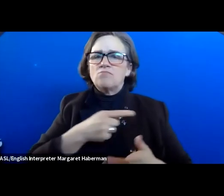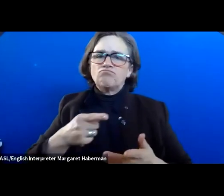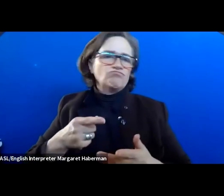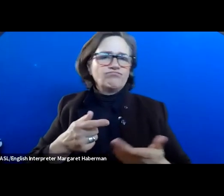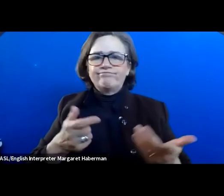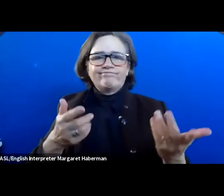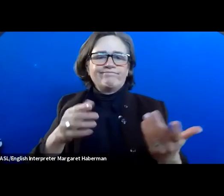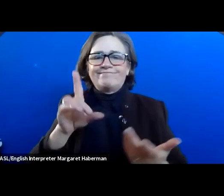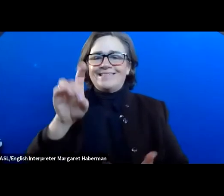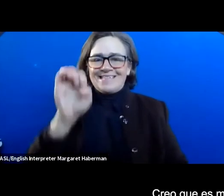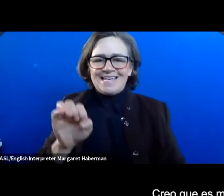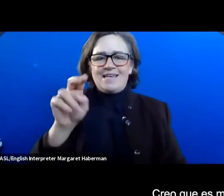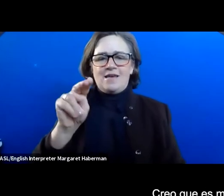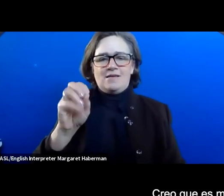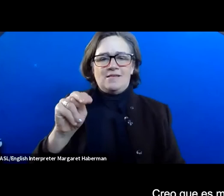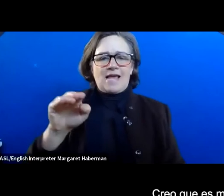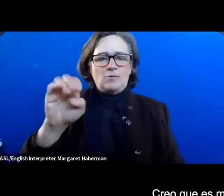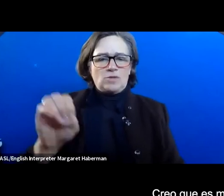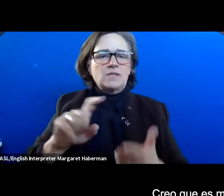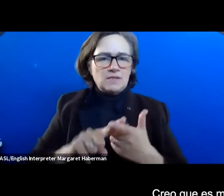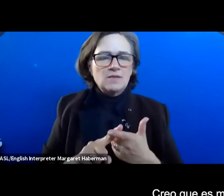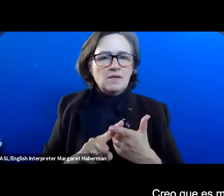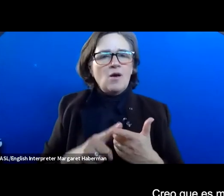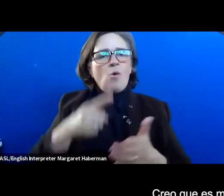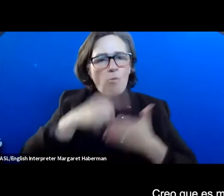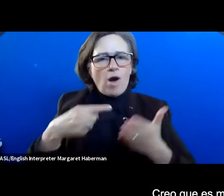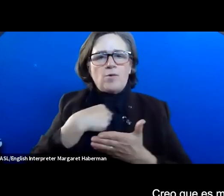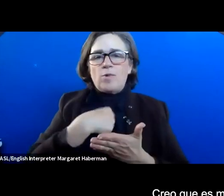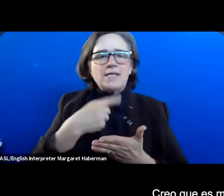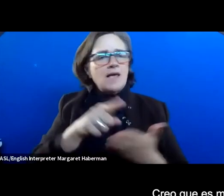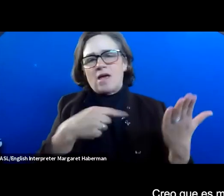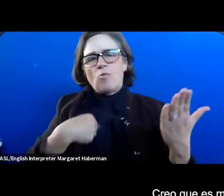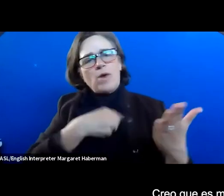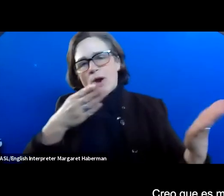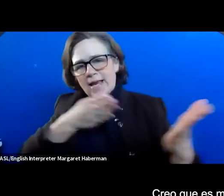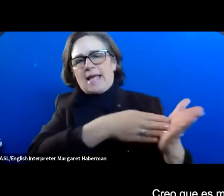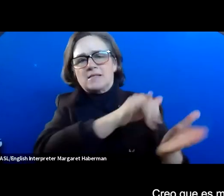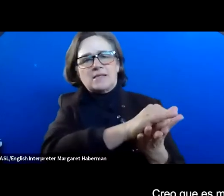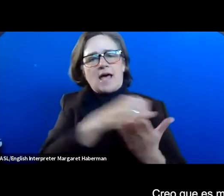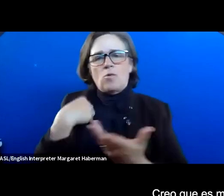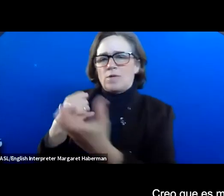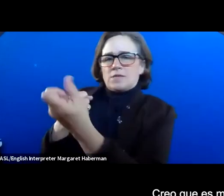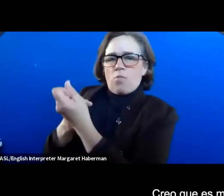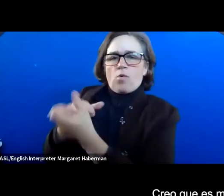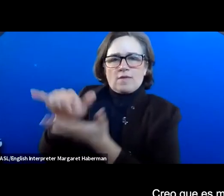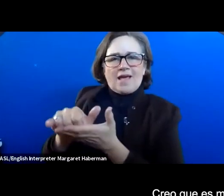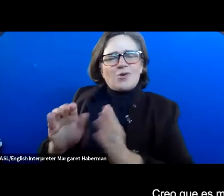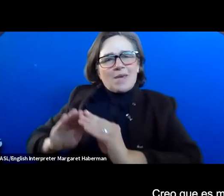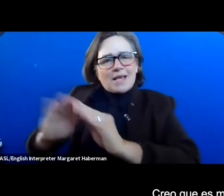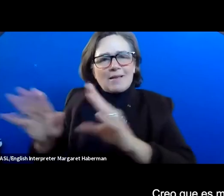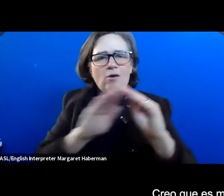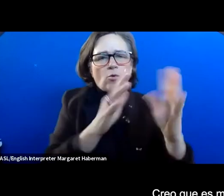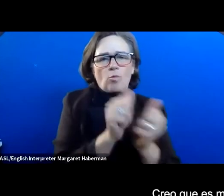that respect, I think it is very important that we are clear